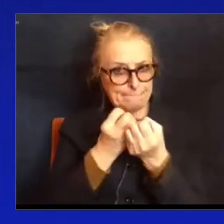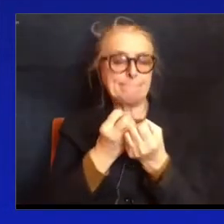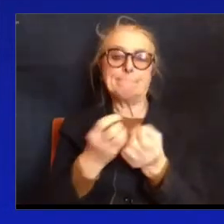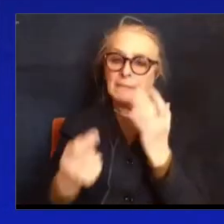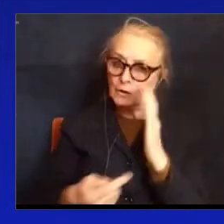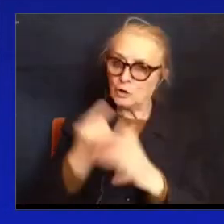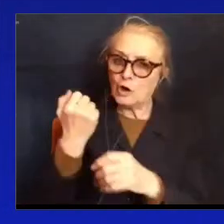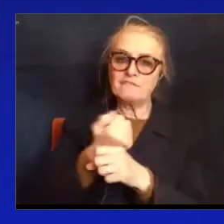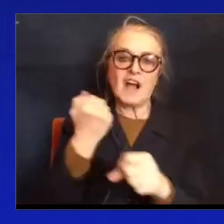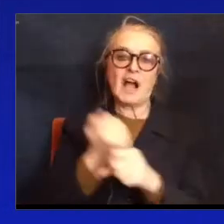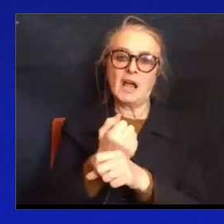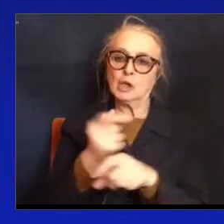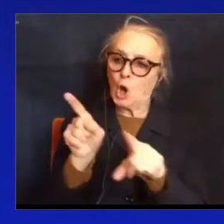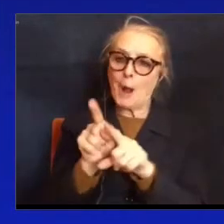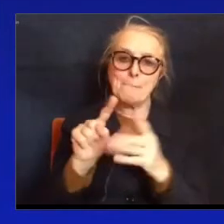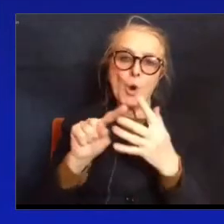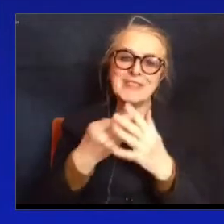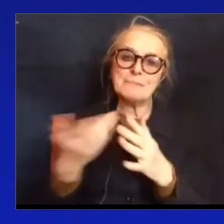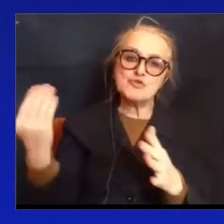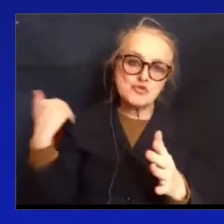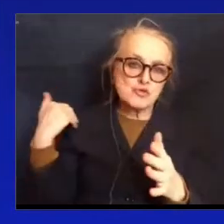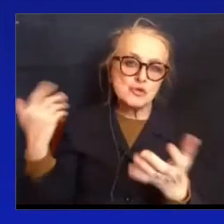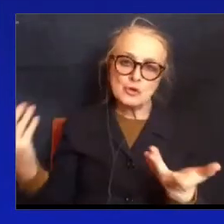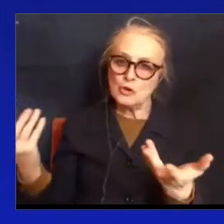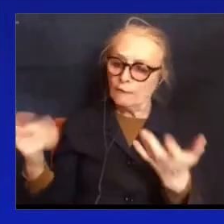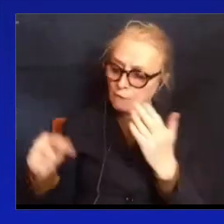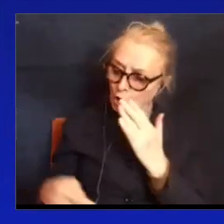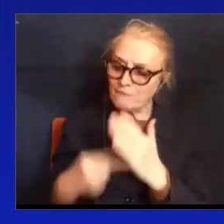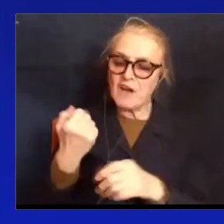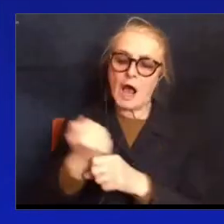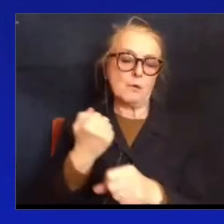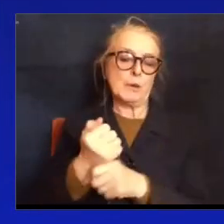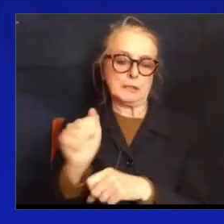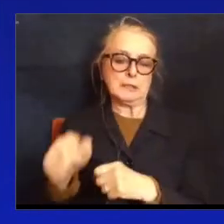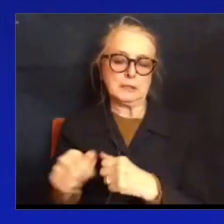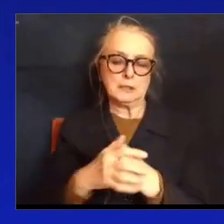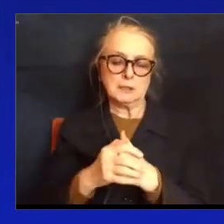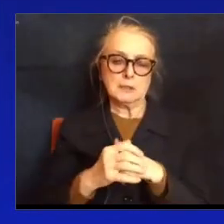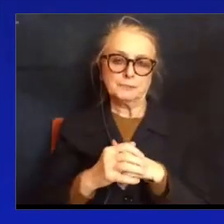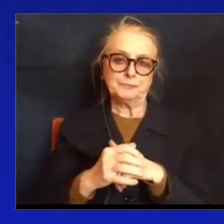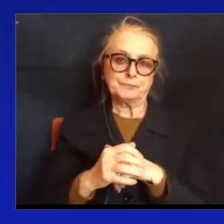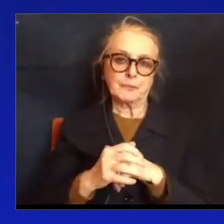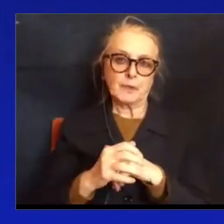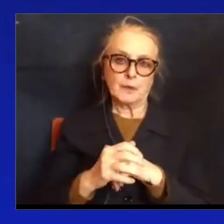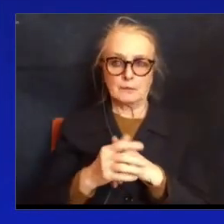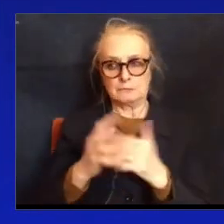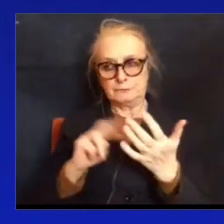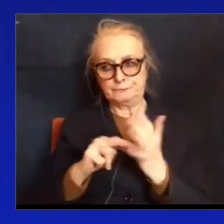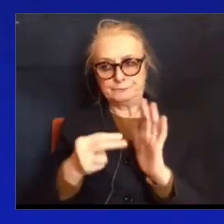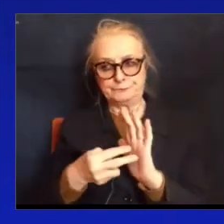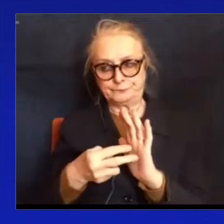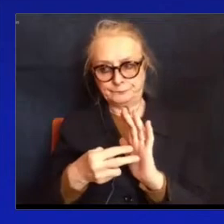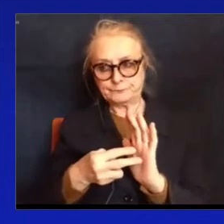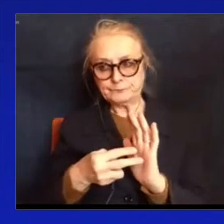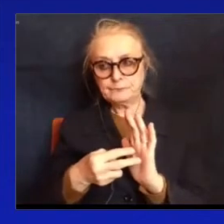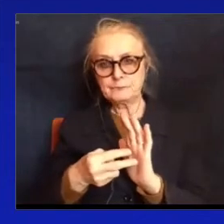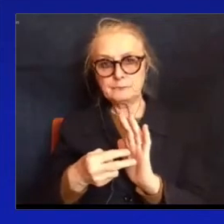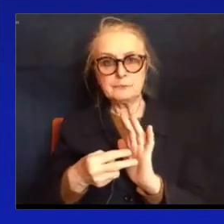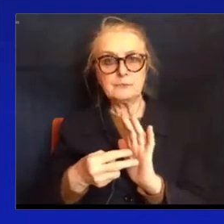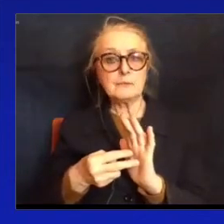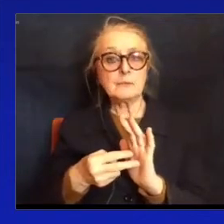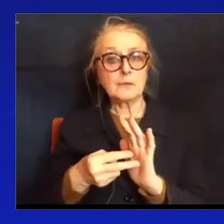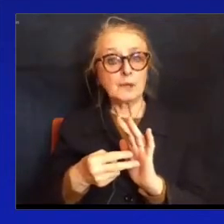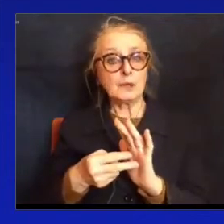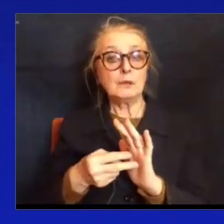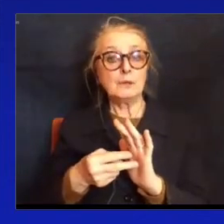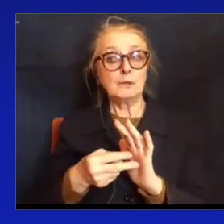I forget the exact date, but I know the first of the long-term care homes is this Friday. And I think it took us about a week or